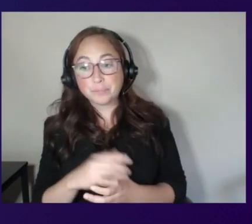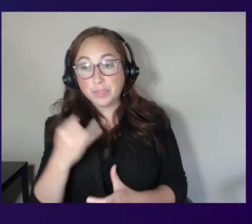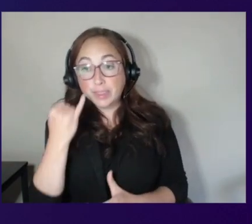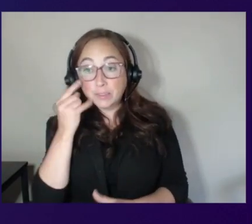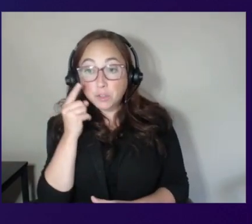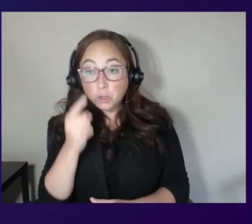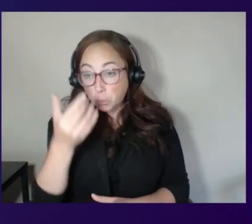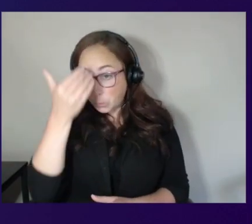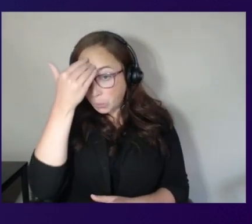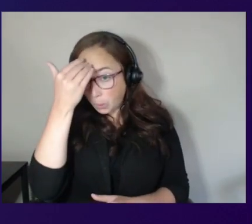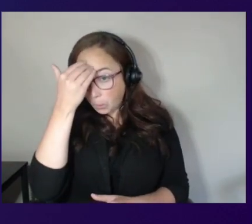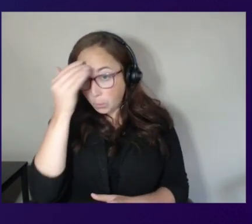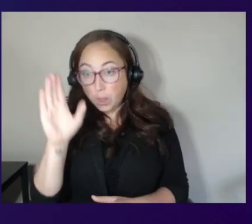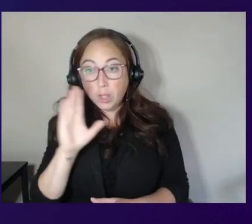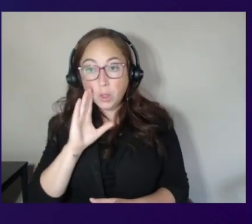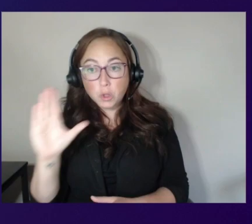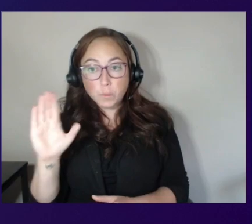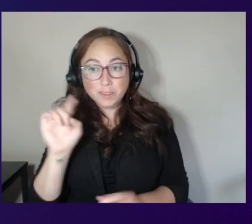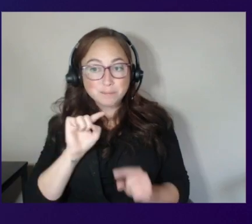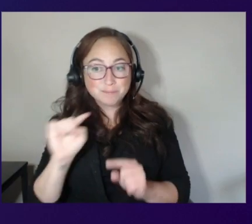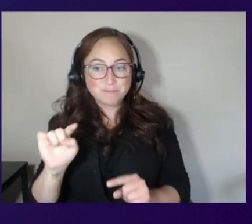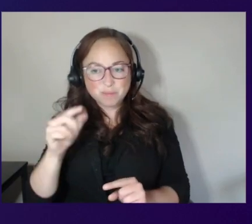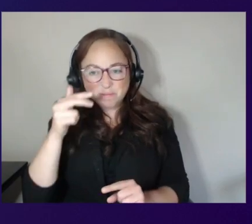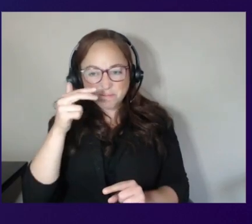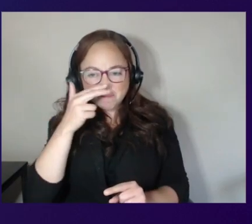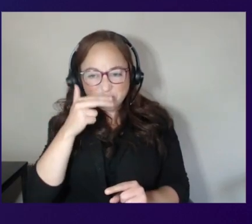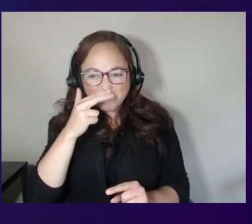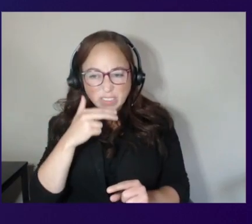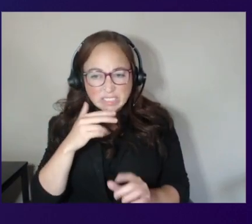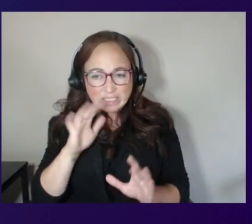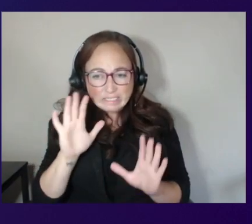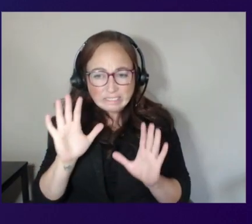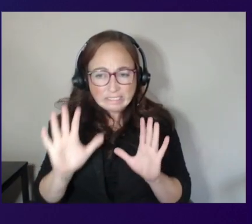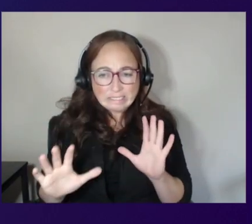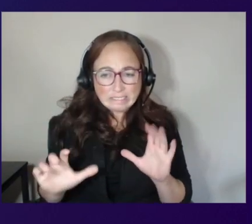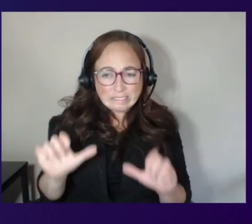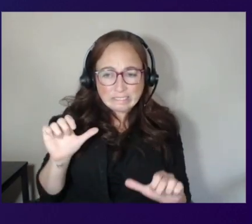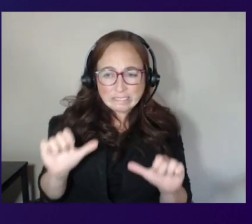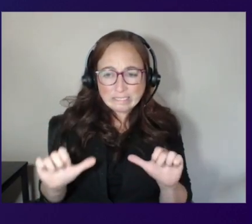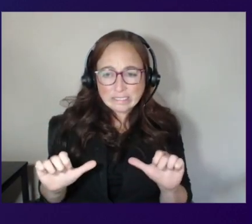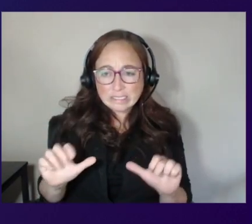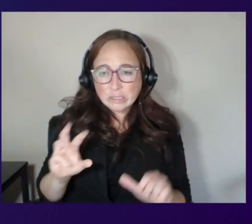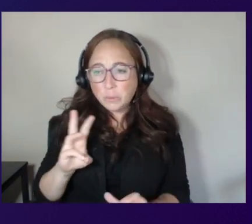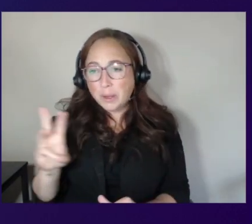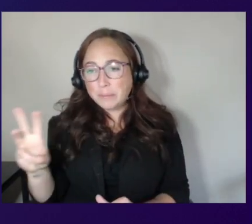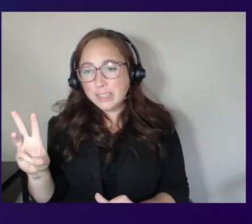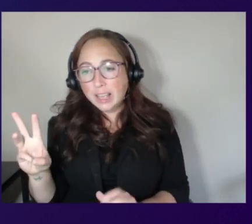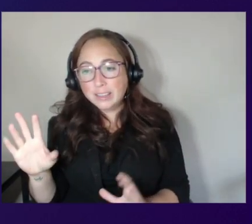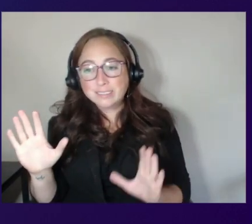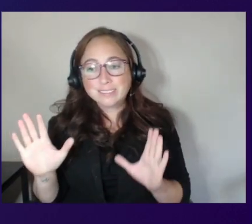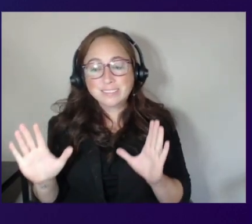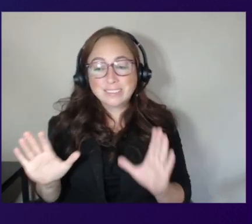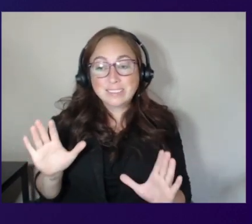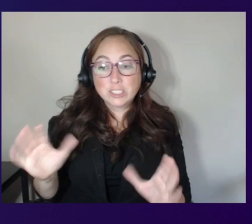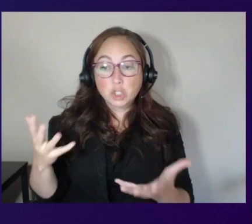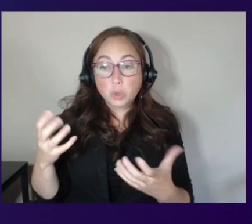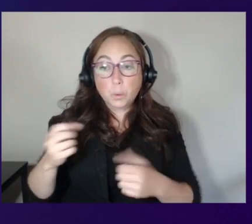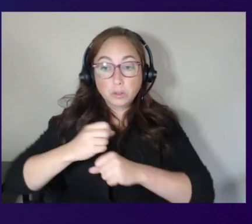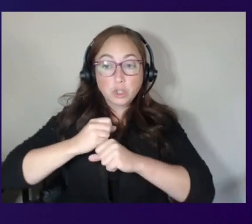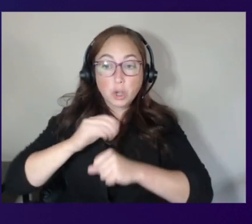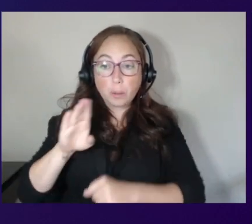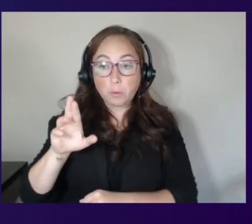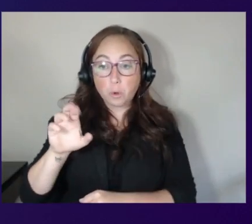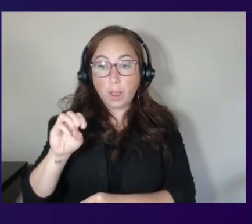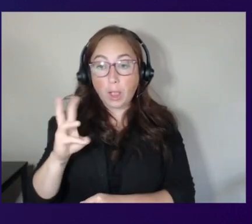you're going to a funny website or you're not sure, you want a secure browser, but it sounds like maybe